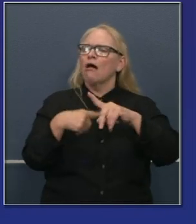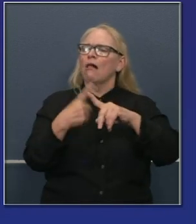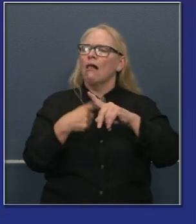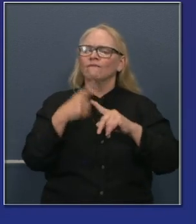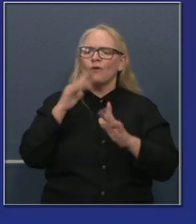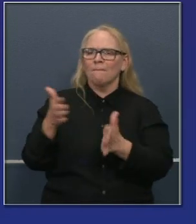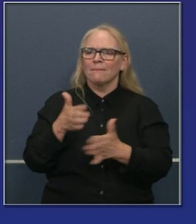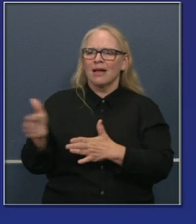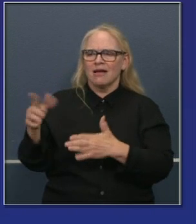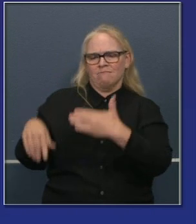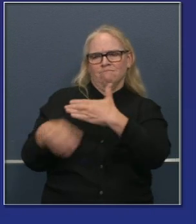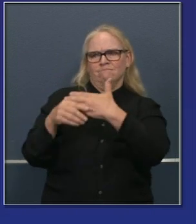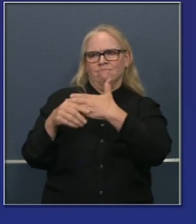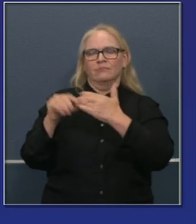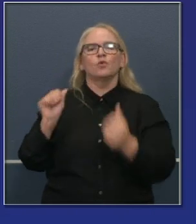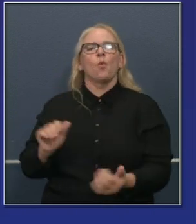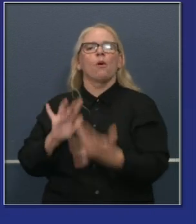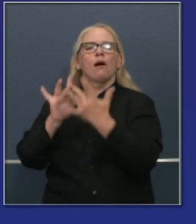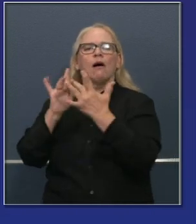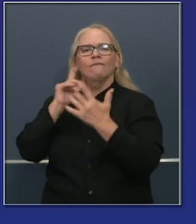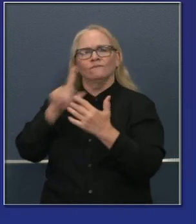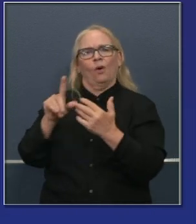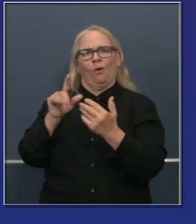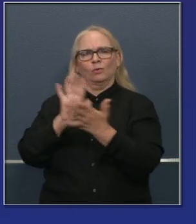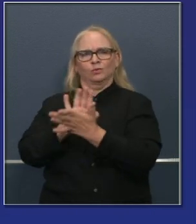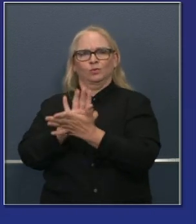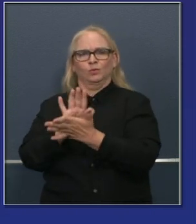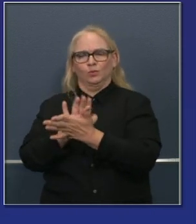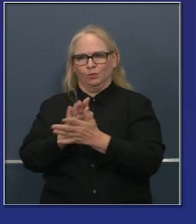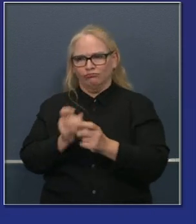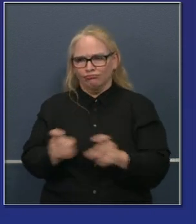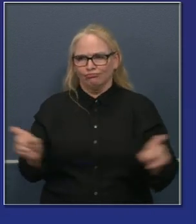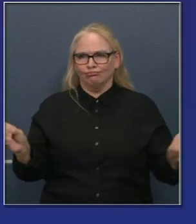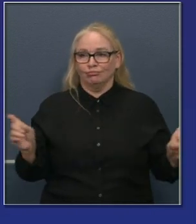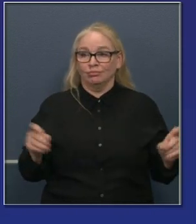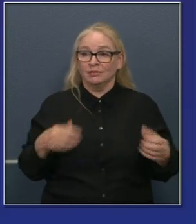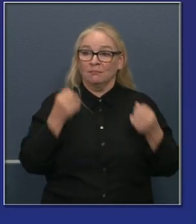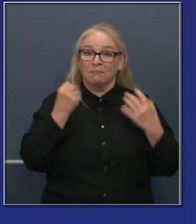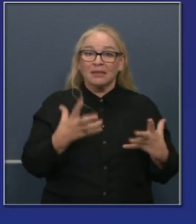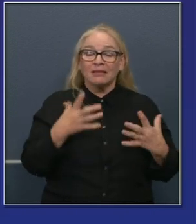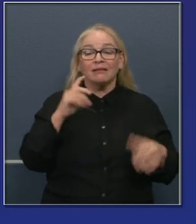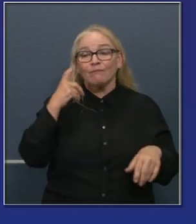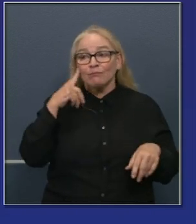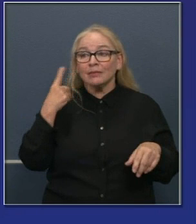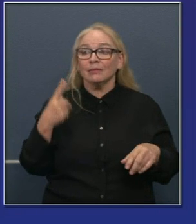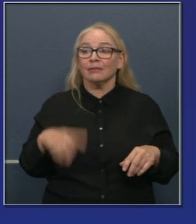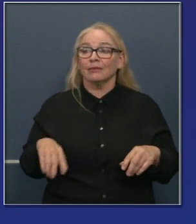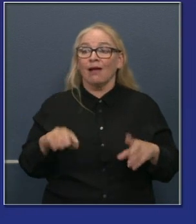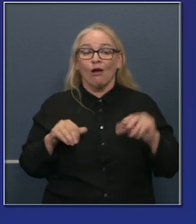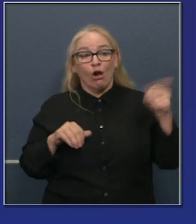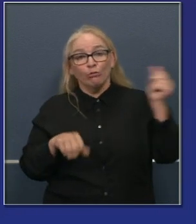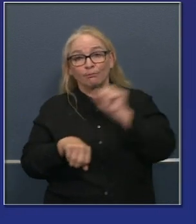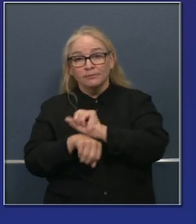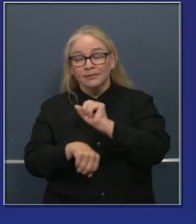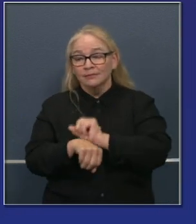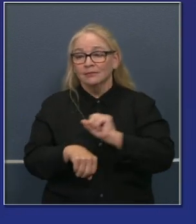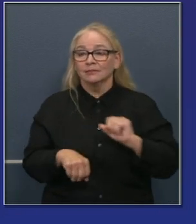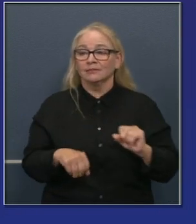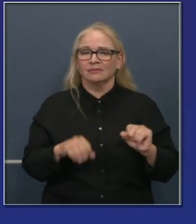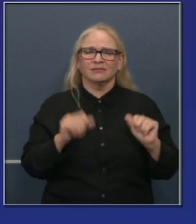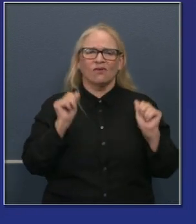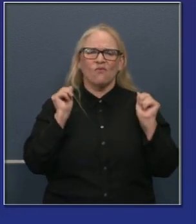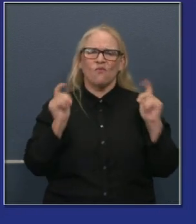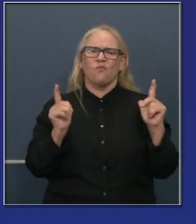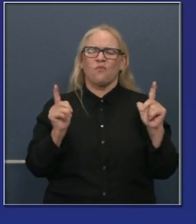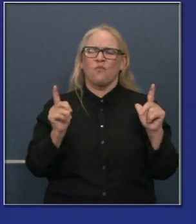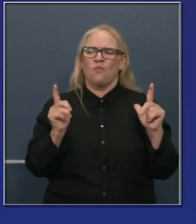of support, an example of where philanthropy, even government is coming in, or business rather, is coming in. We have a lot more